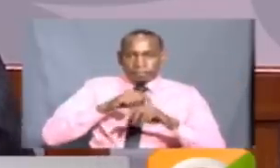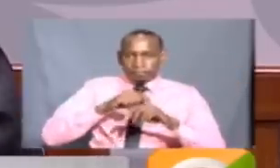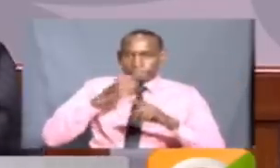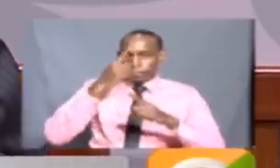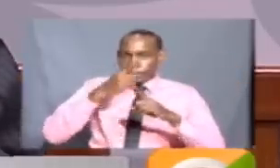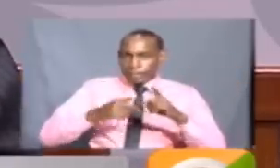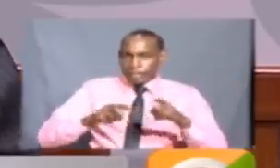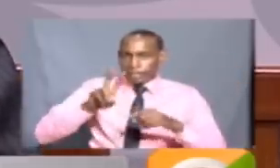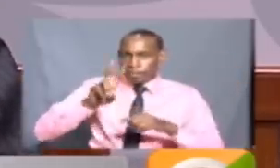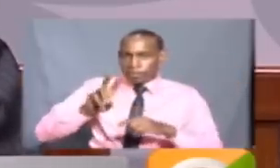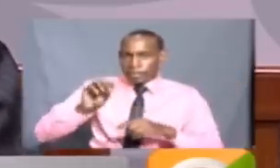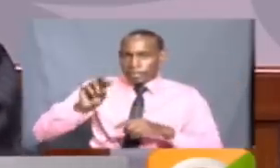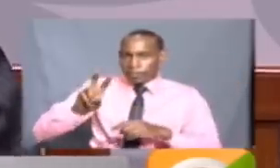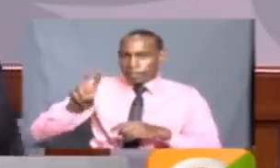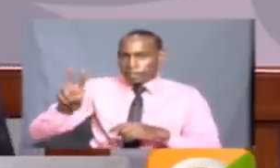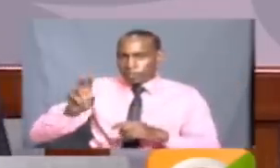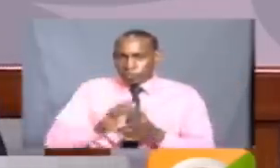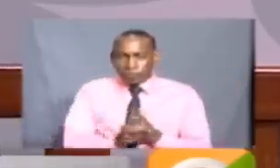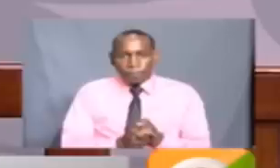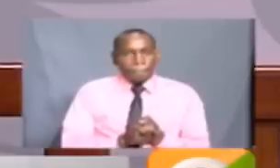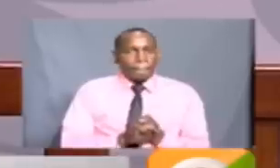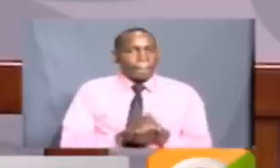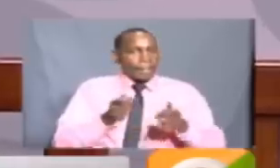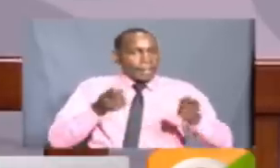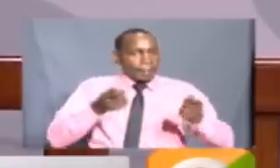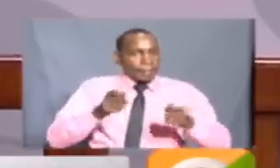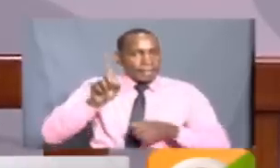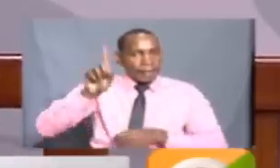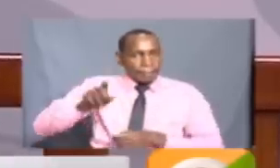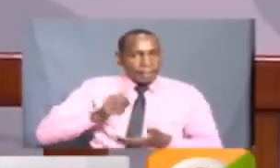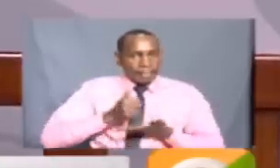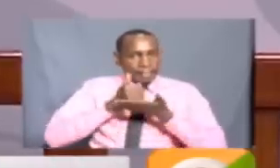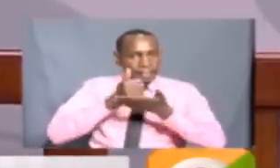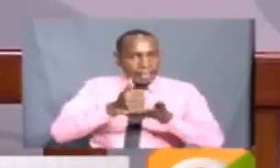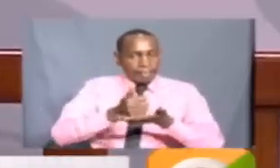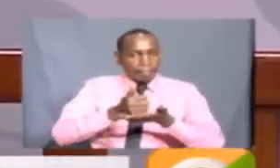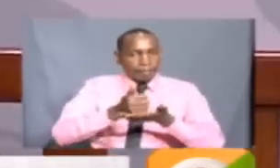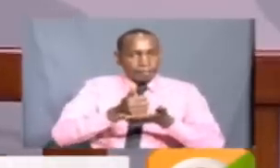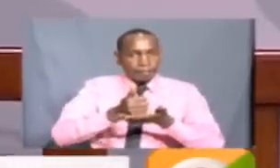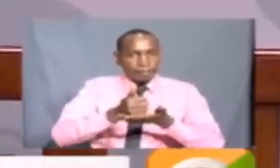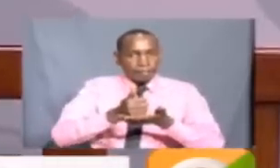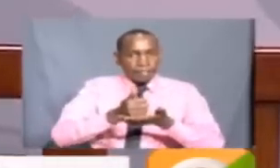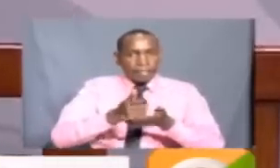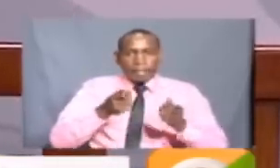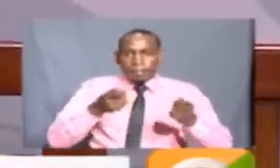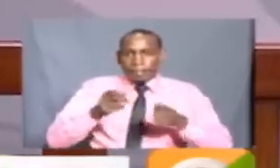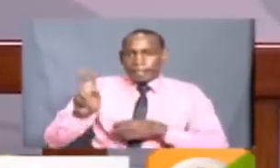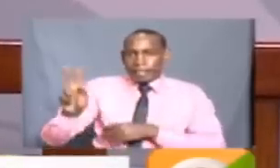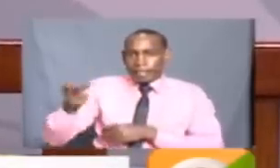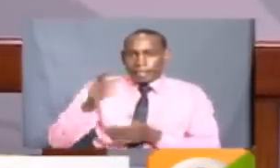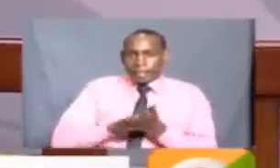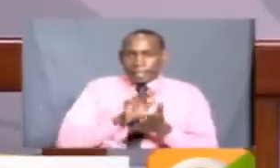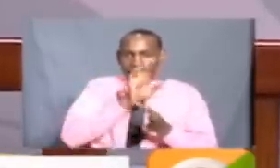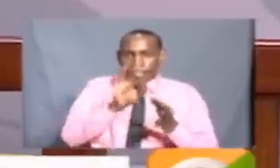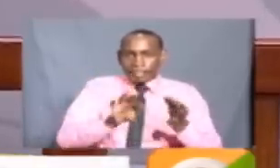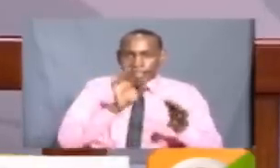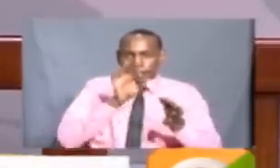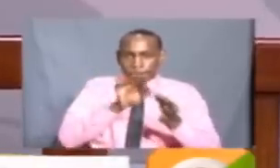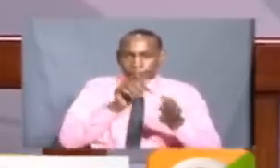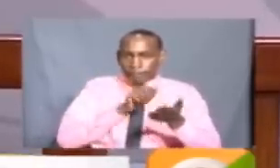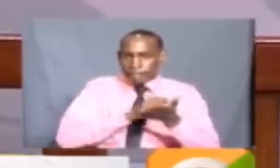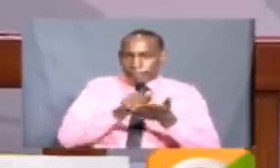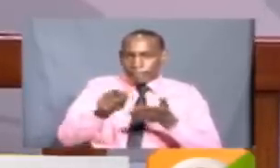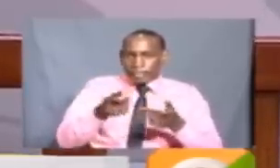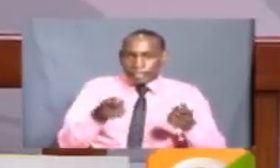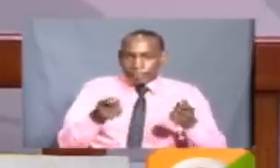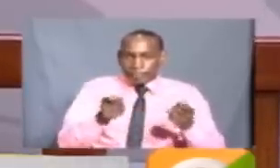year 2022. The media must also help in this regard. The media in Kenya, particularly the print media,